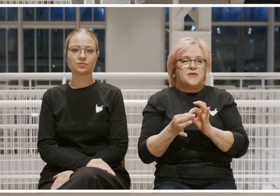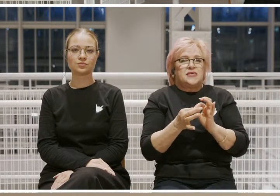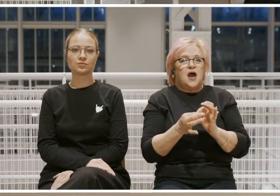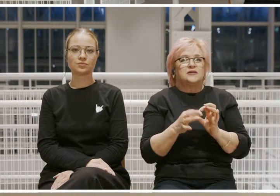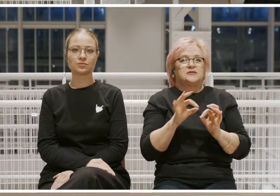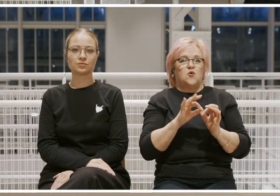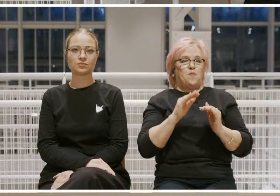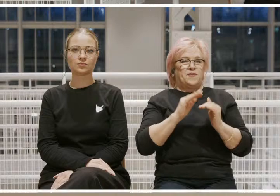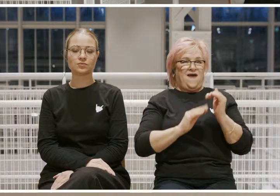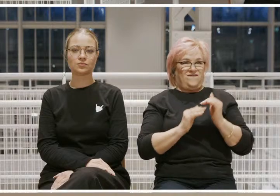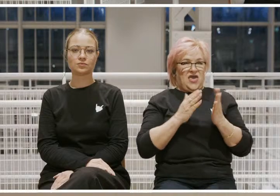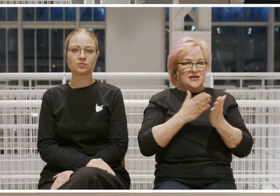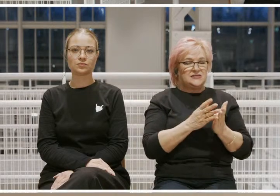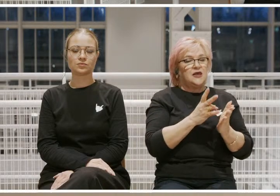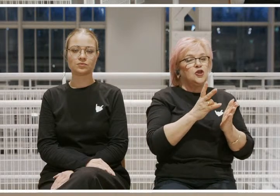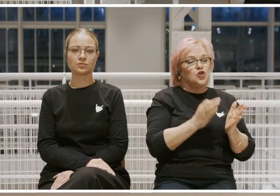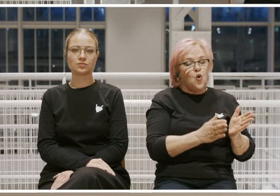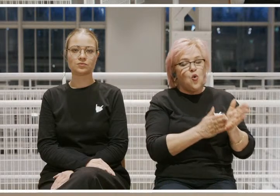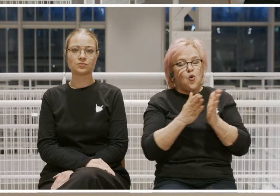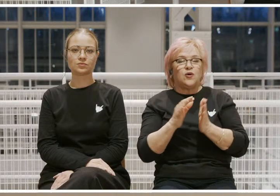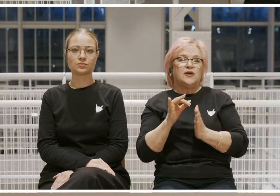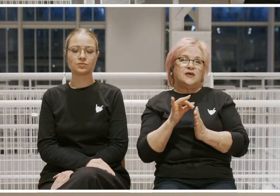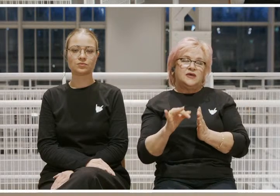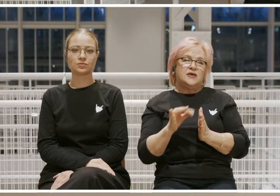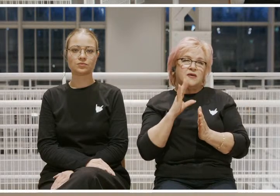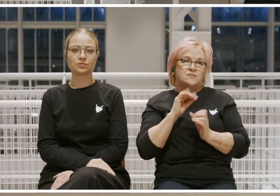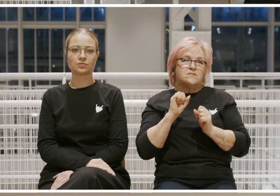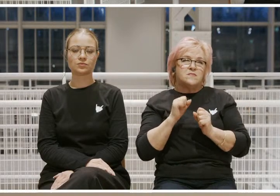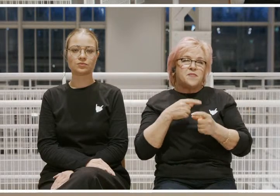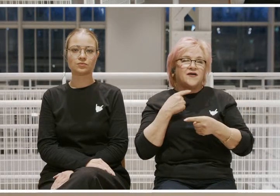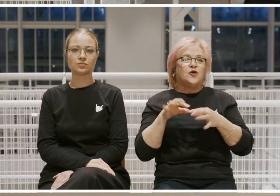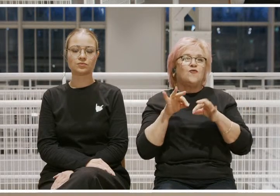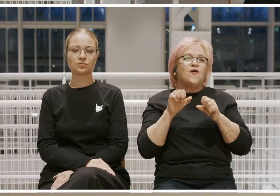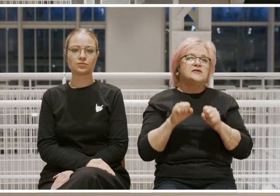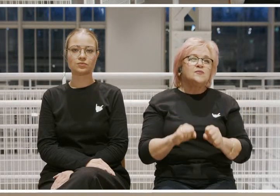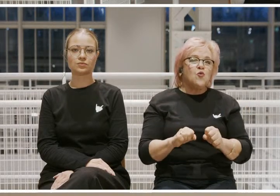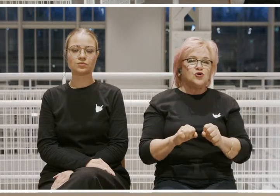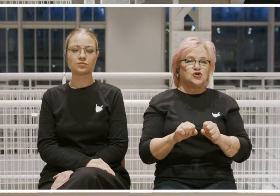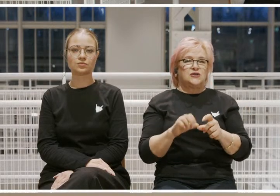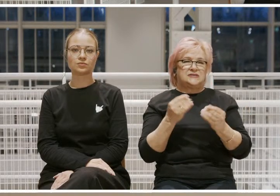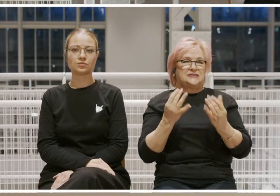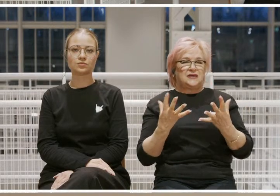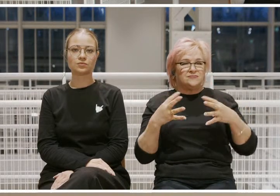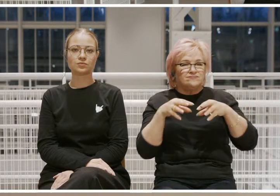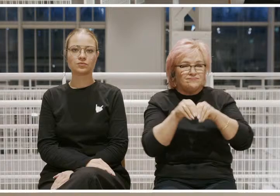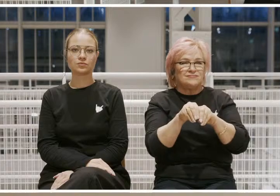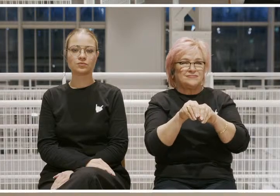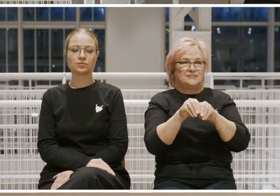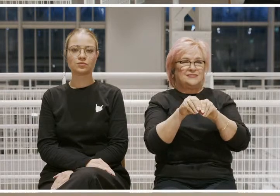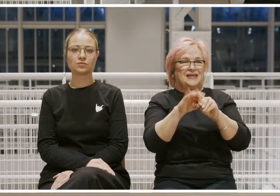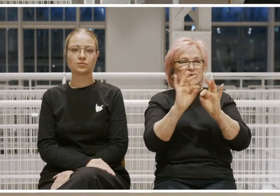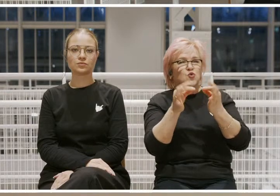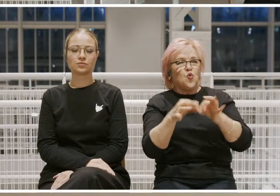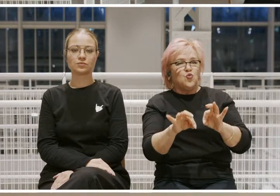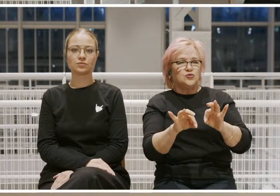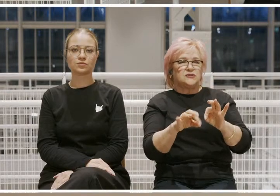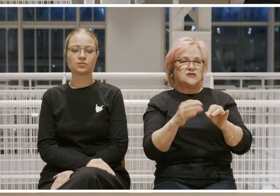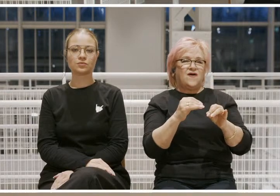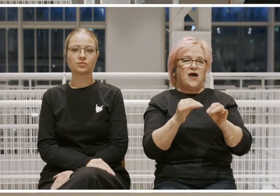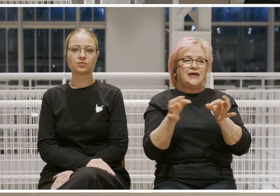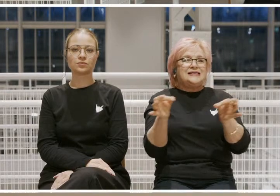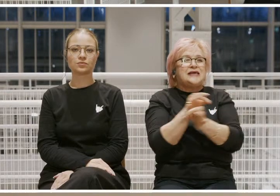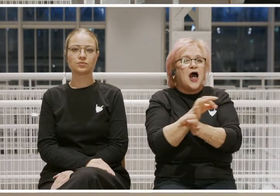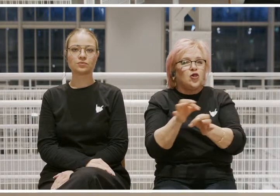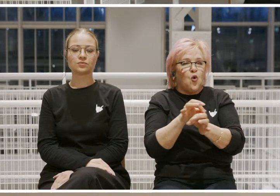a process of generating art pieces, of generating dialogue around art pieces, and generating public